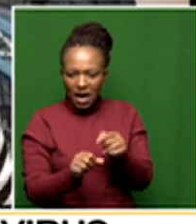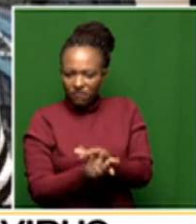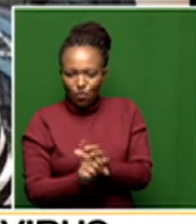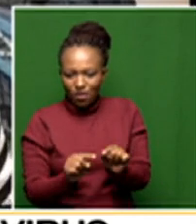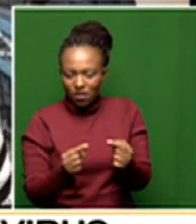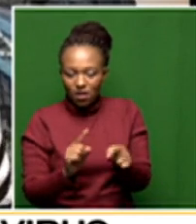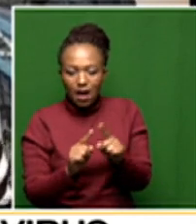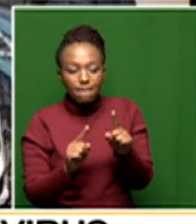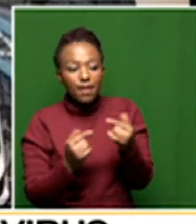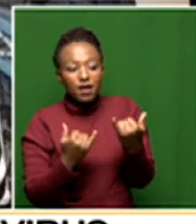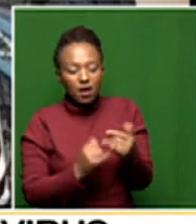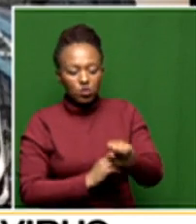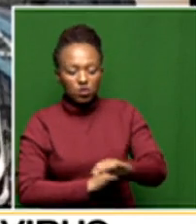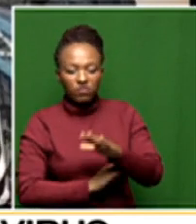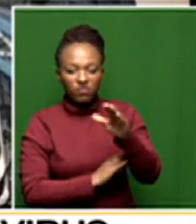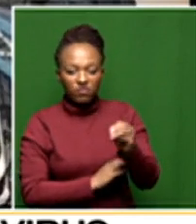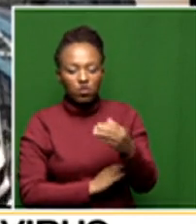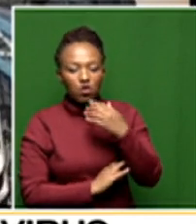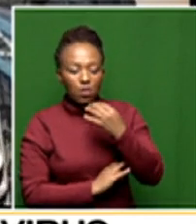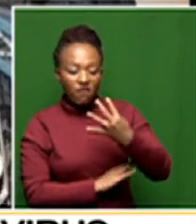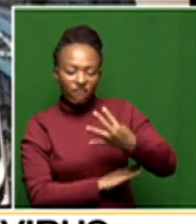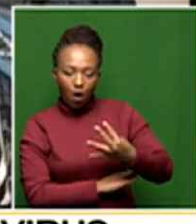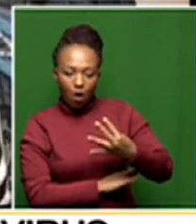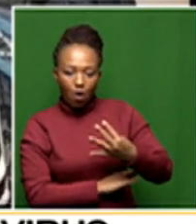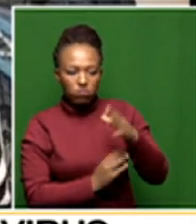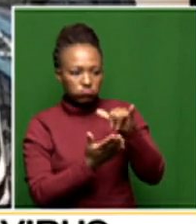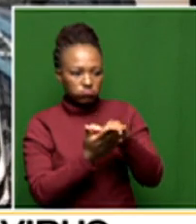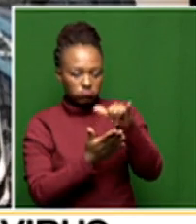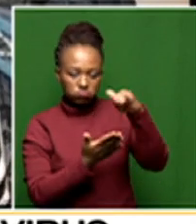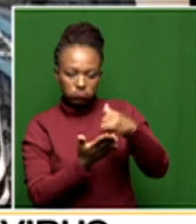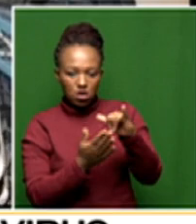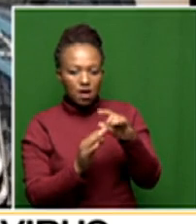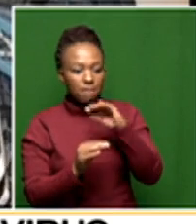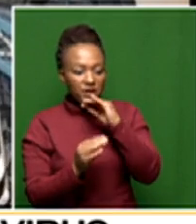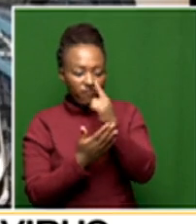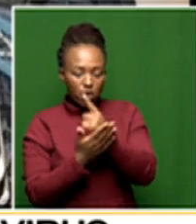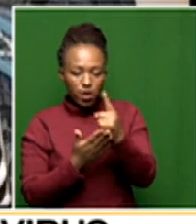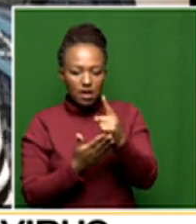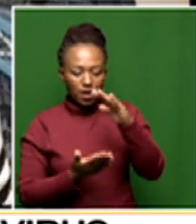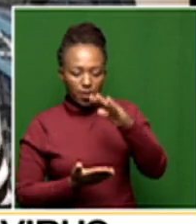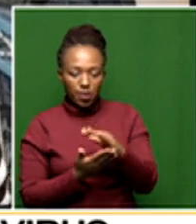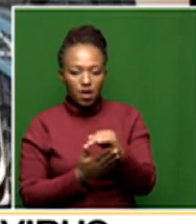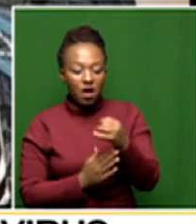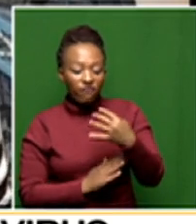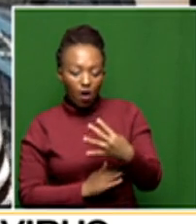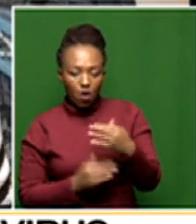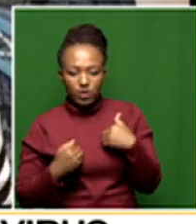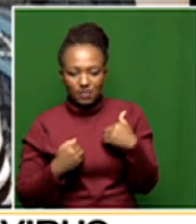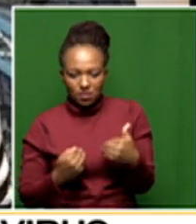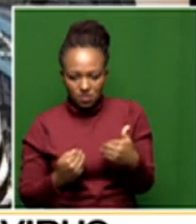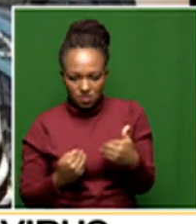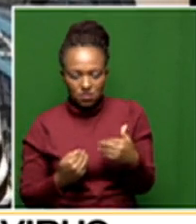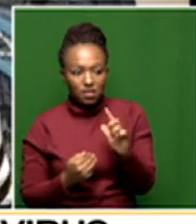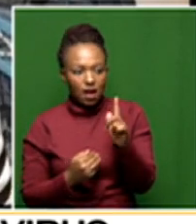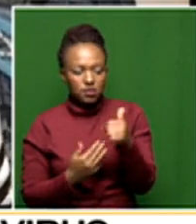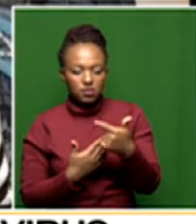to South Africa is 4 flights a week. So we would have previously operated 7 flights a week. So we're easing in with 4 at first. Okay. And we're hoping